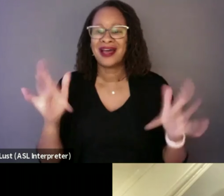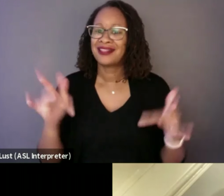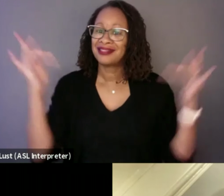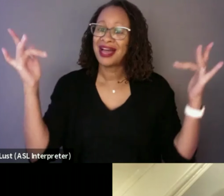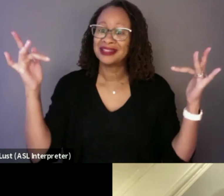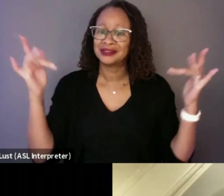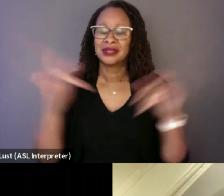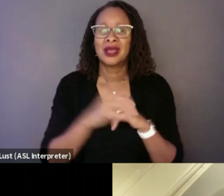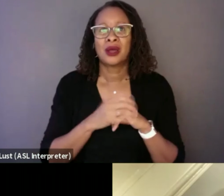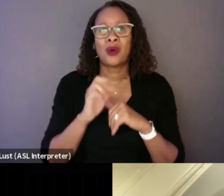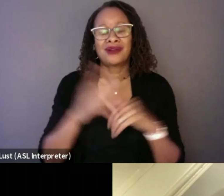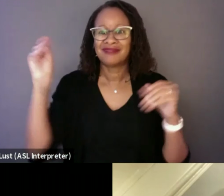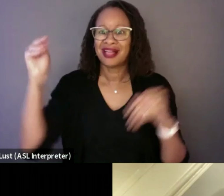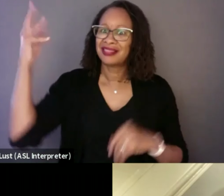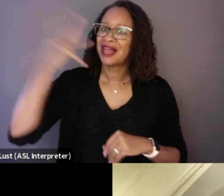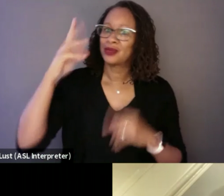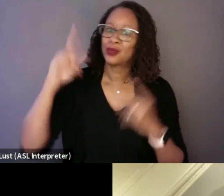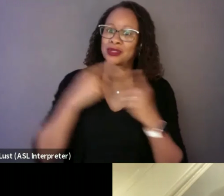much darkness?